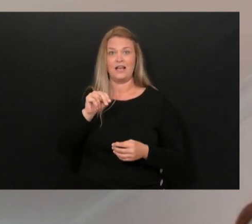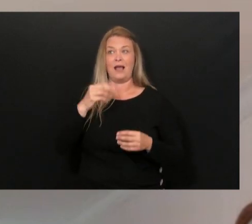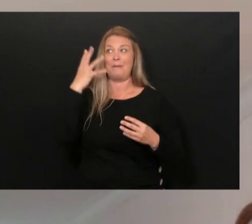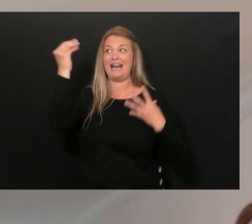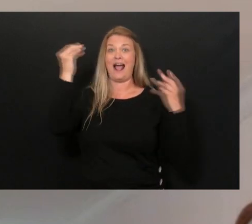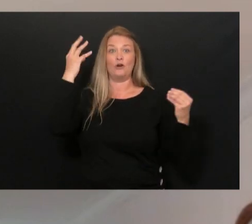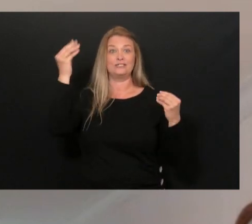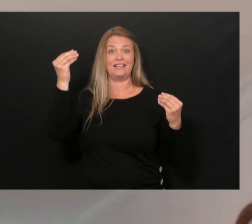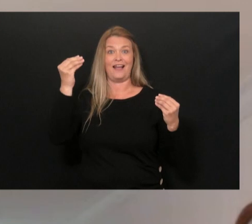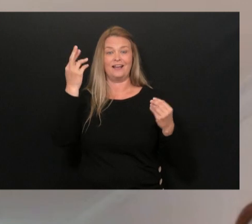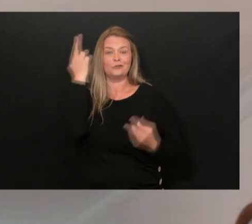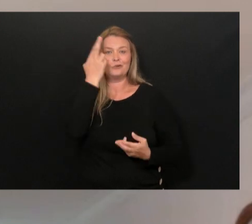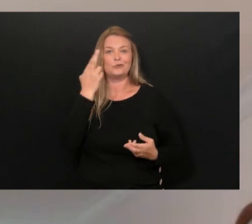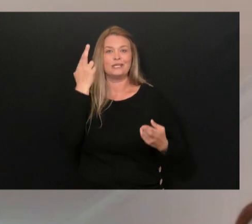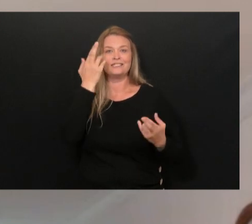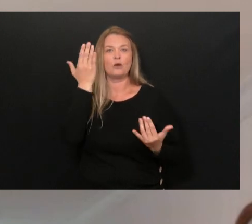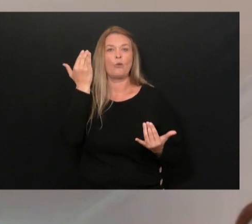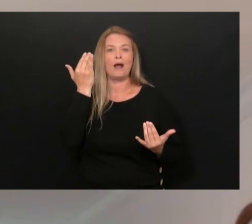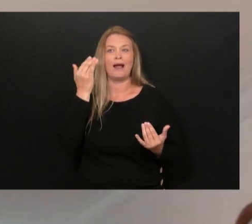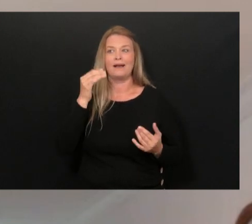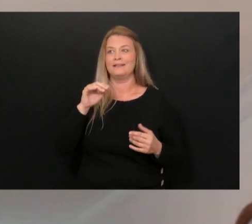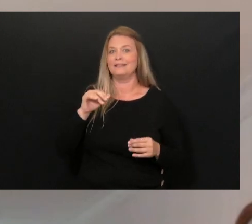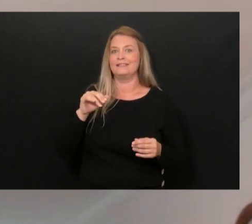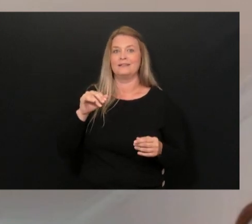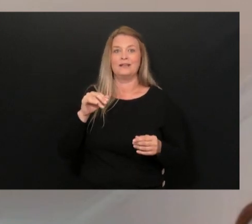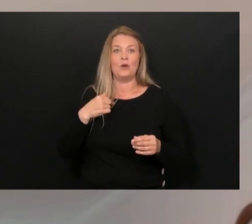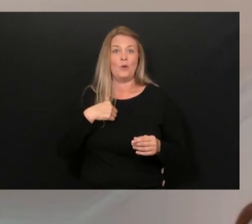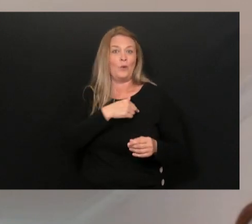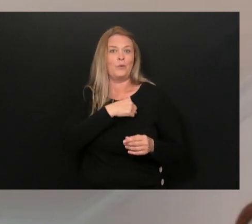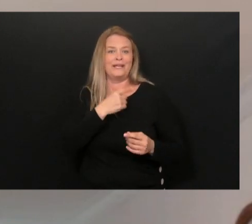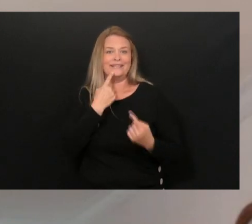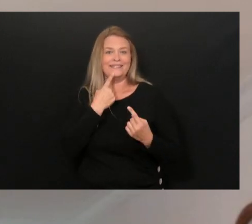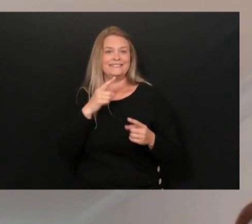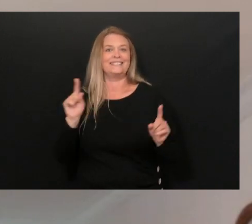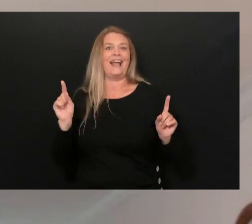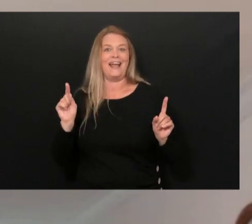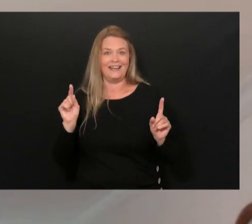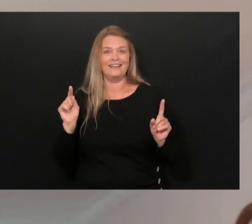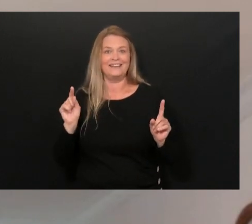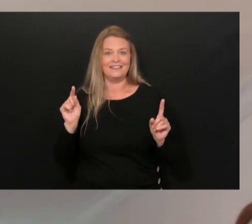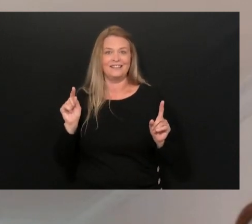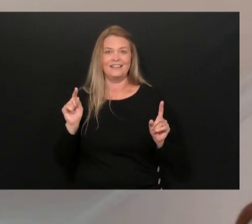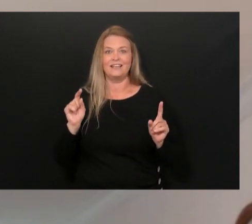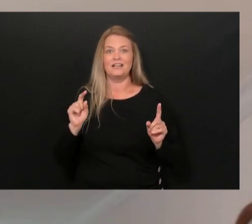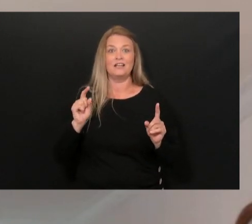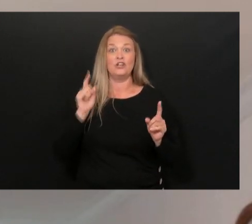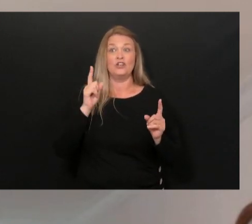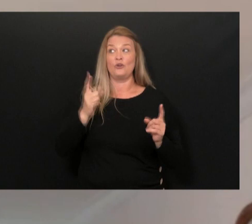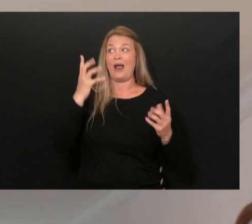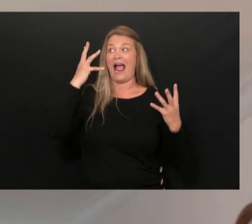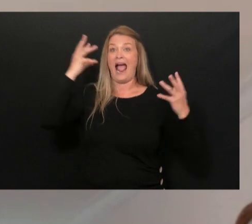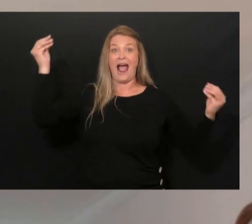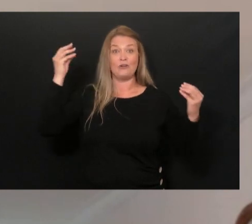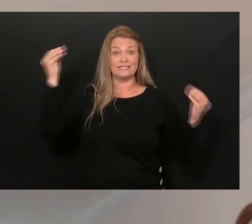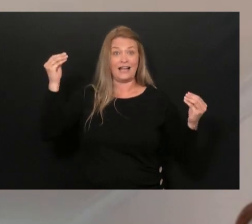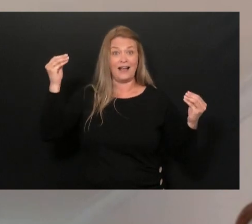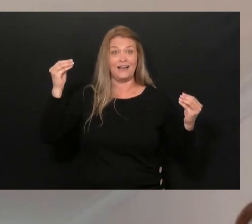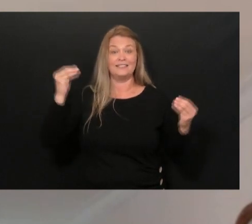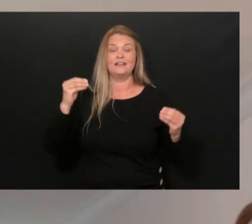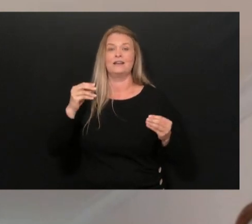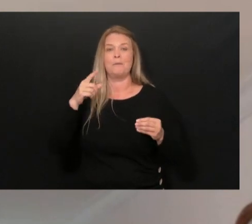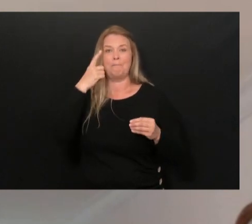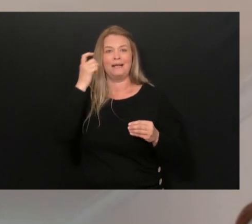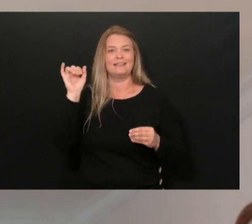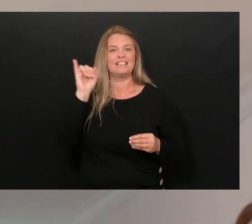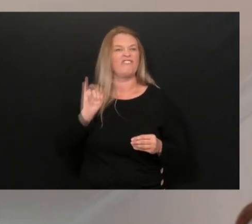is the reason why in, say, even TB sanatoriums, they were in areas where there's a lot of outdoor space, because the